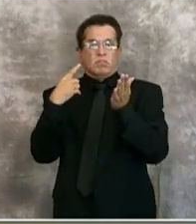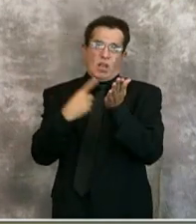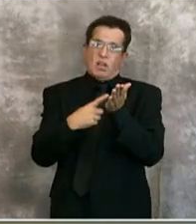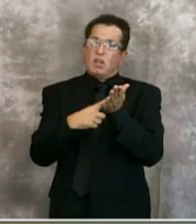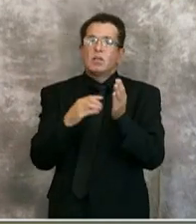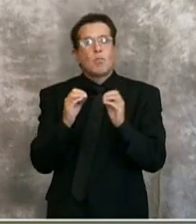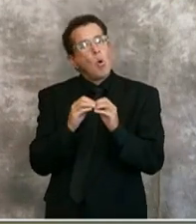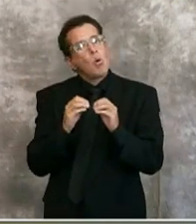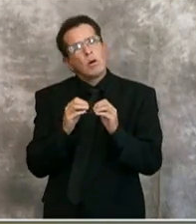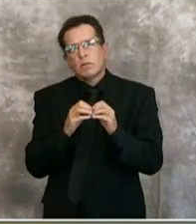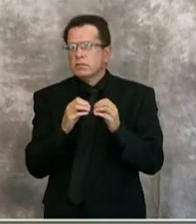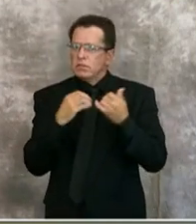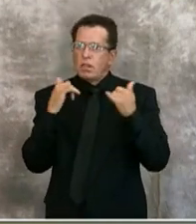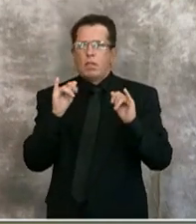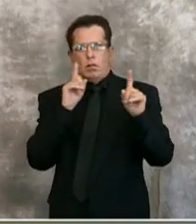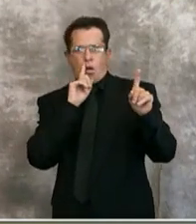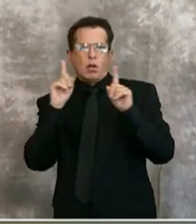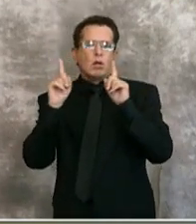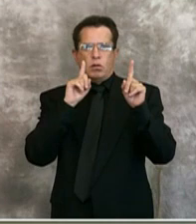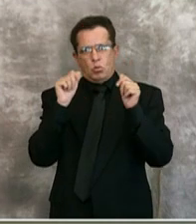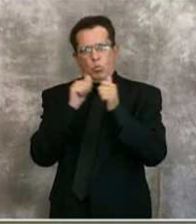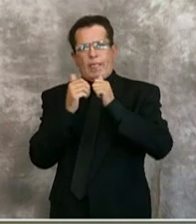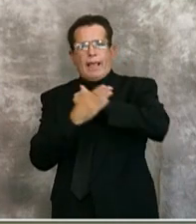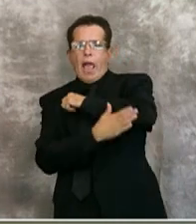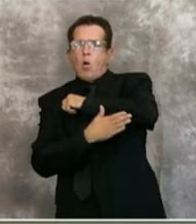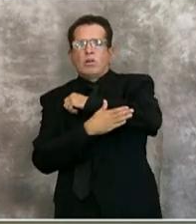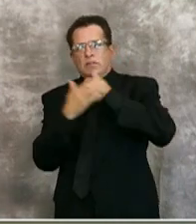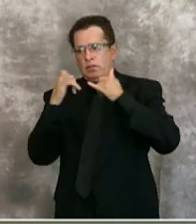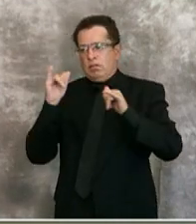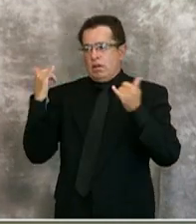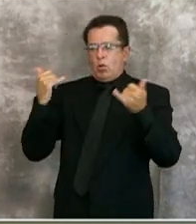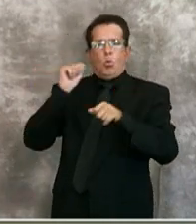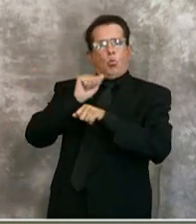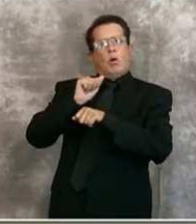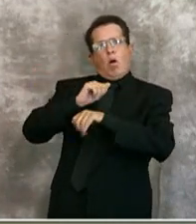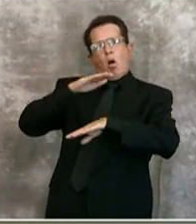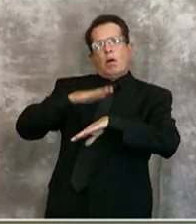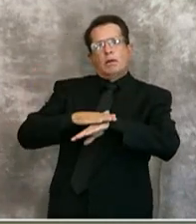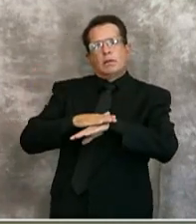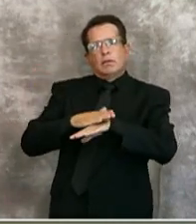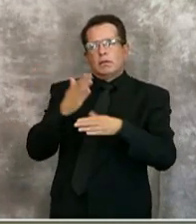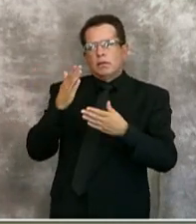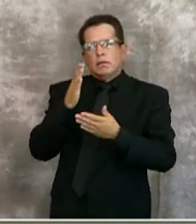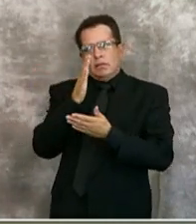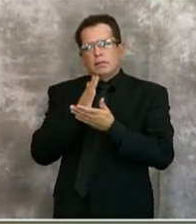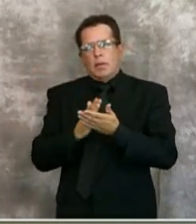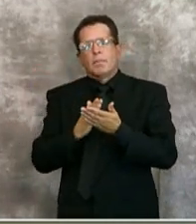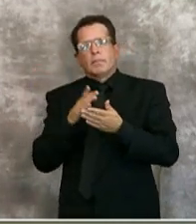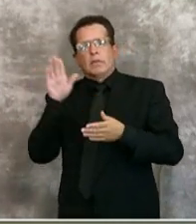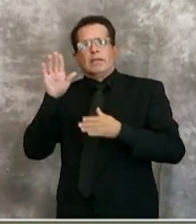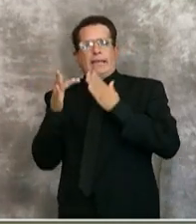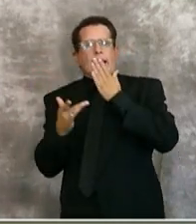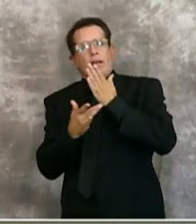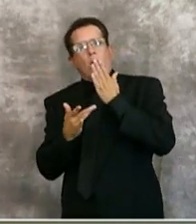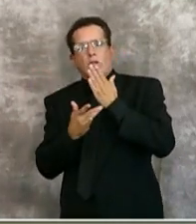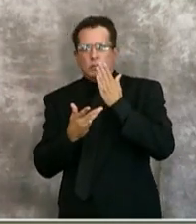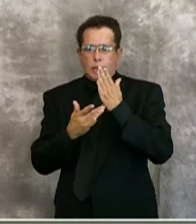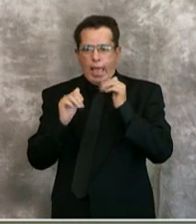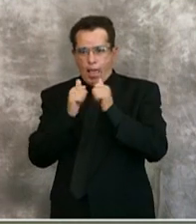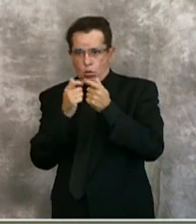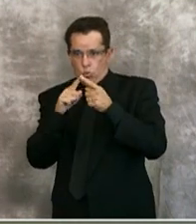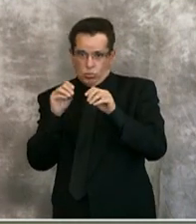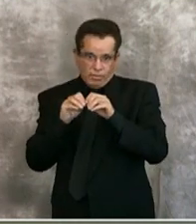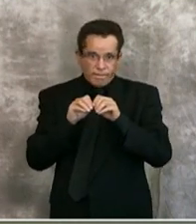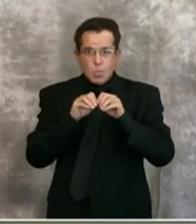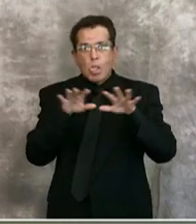number of conversations with them. I think they're working through a number of issues surrounding the deployment of this technology. And as soon as we get